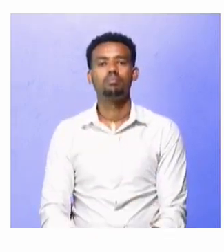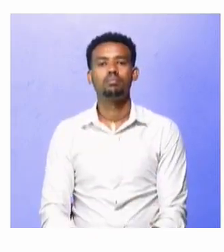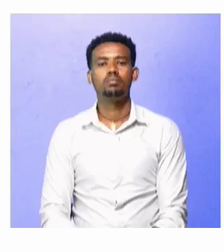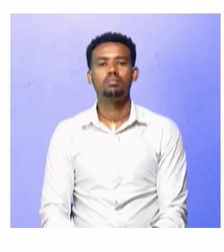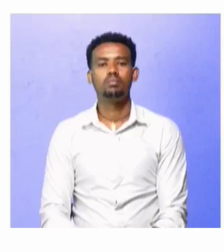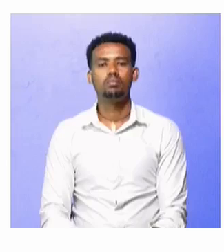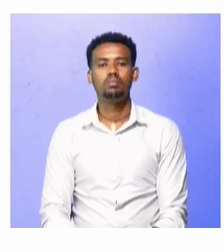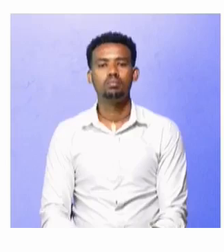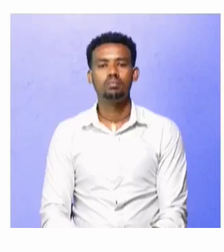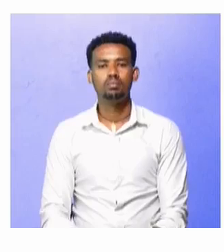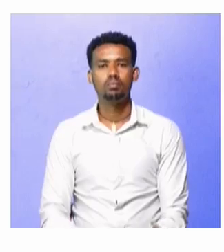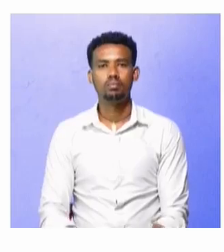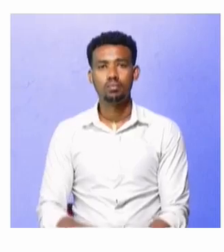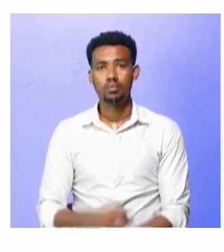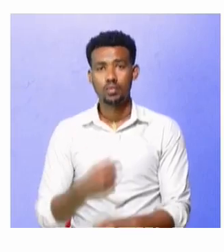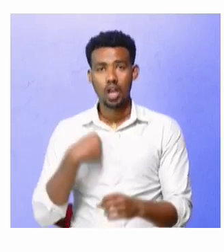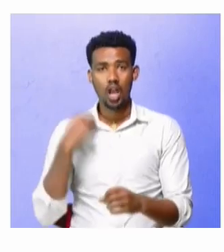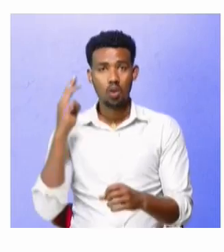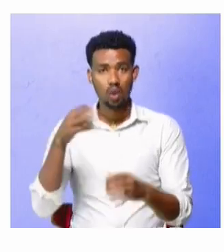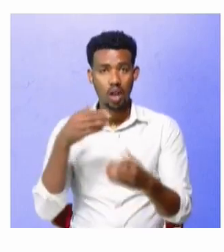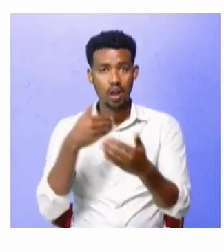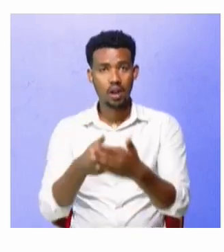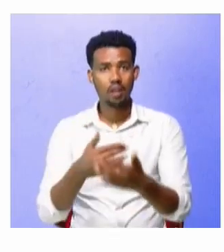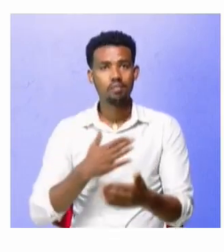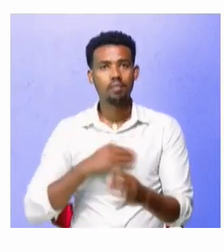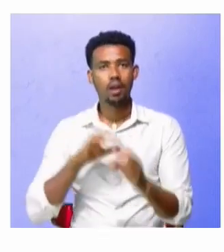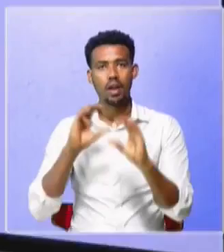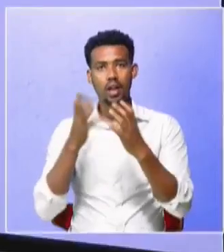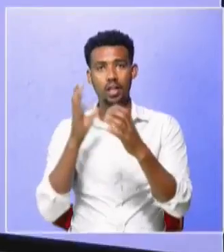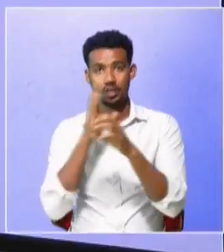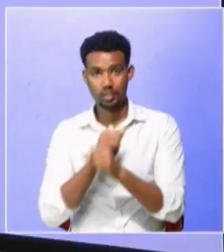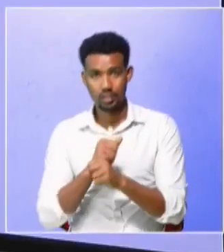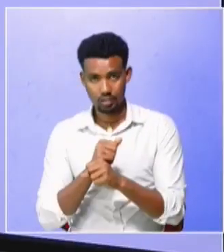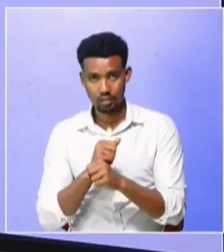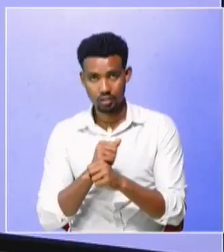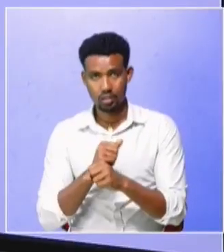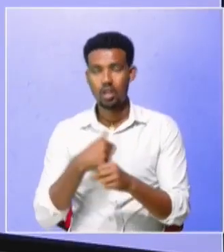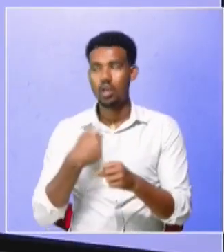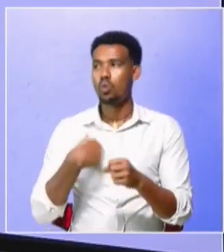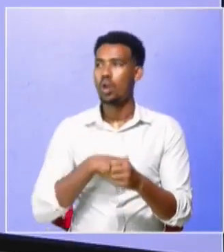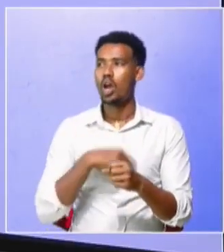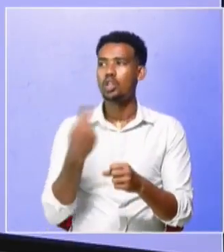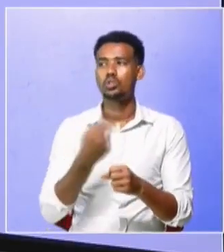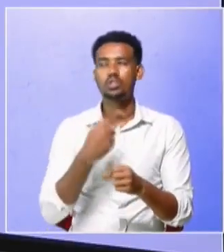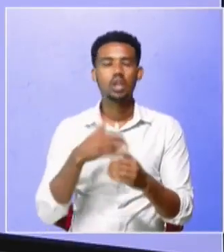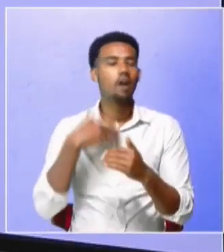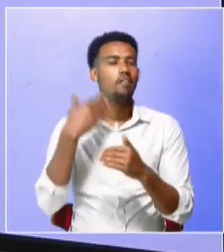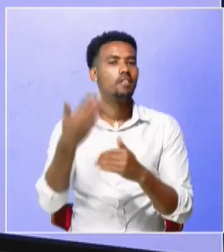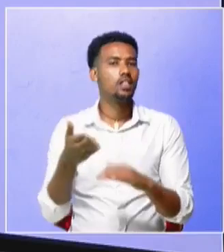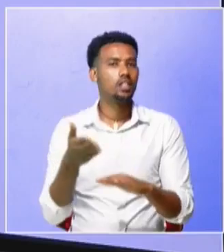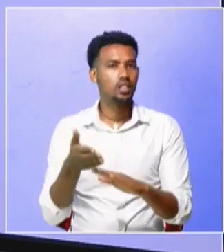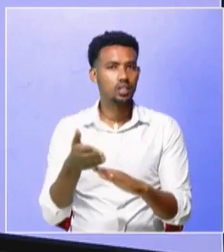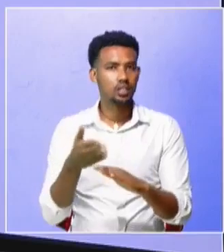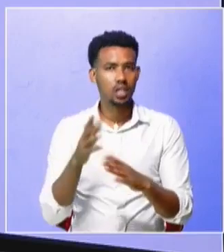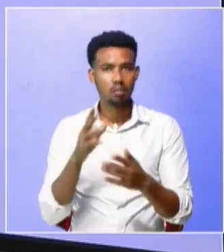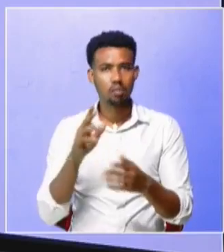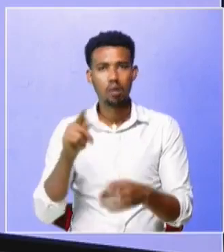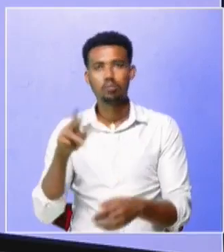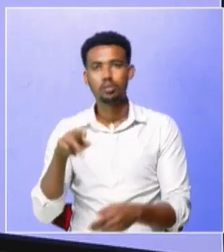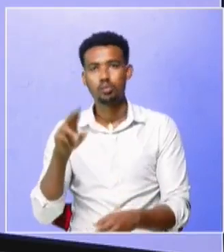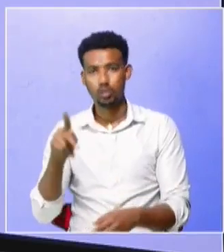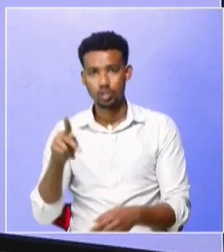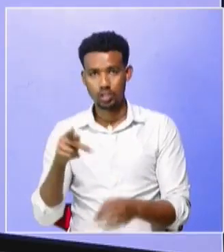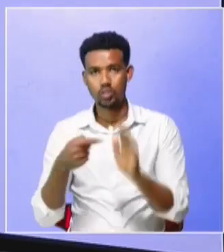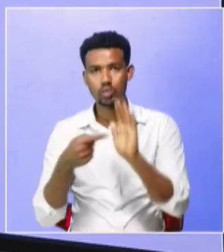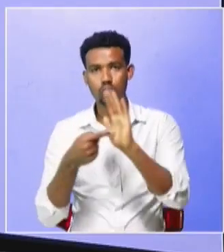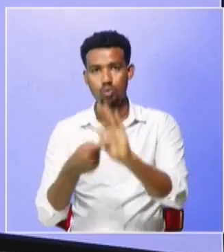I will arrive after my class ends. Again, we are using after, the preposition after, to show what?